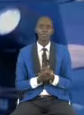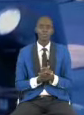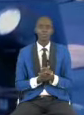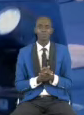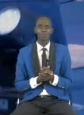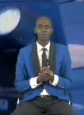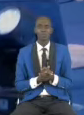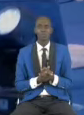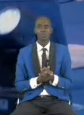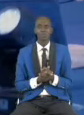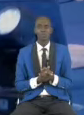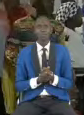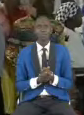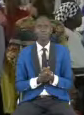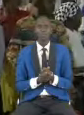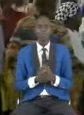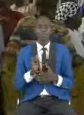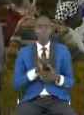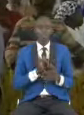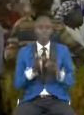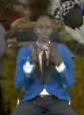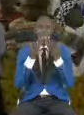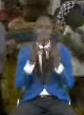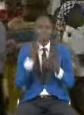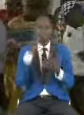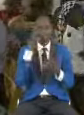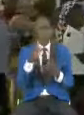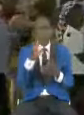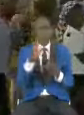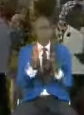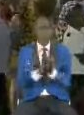I appreciate your clapping.